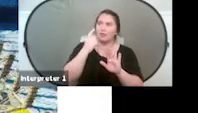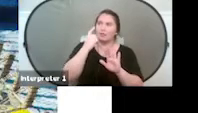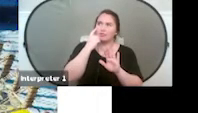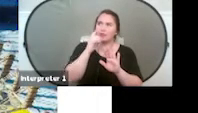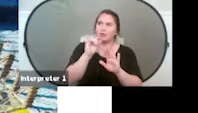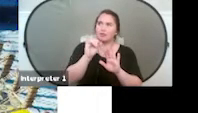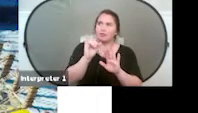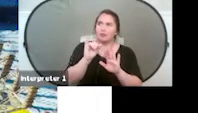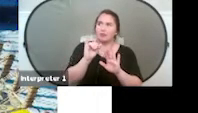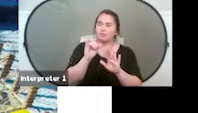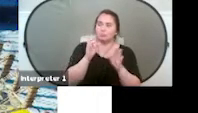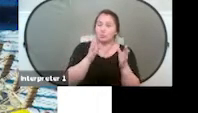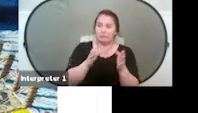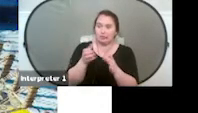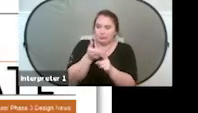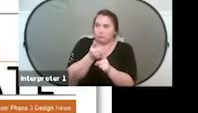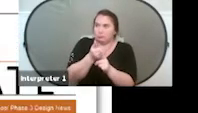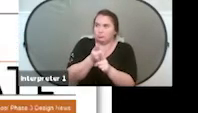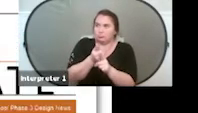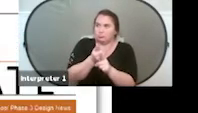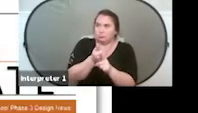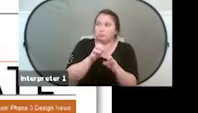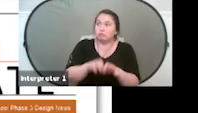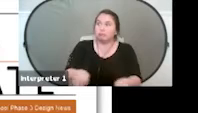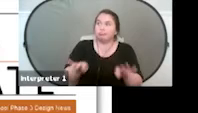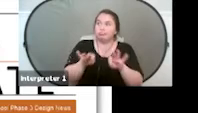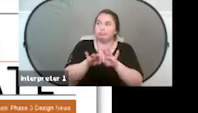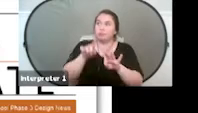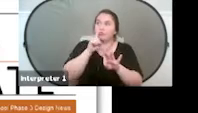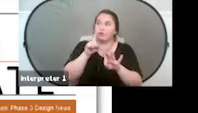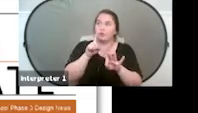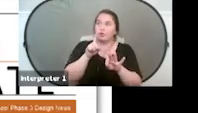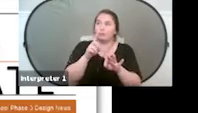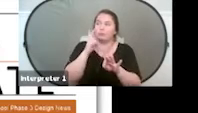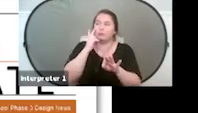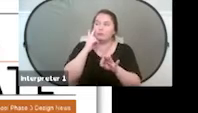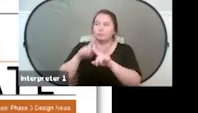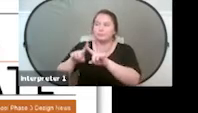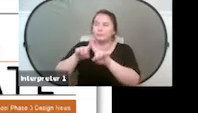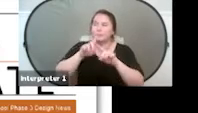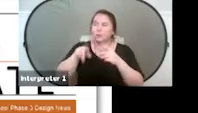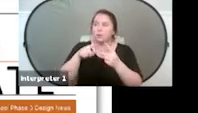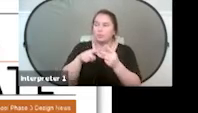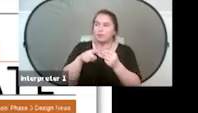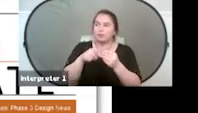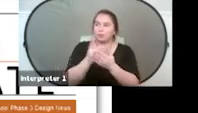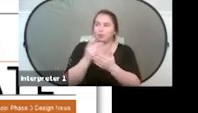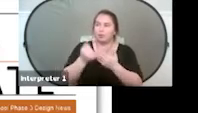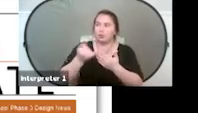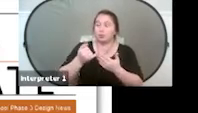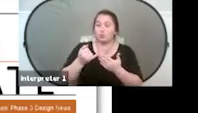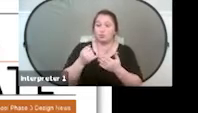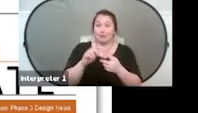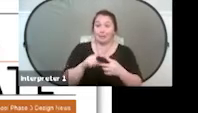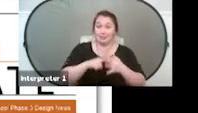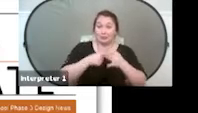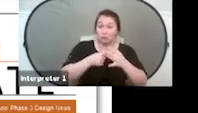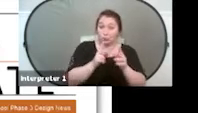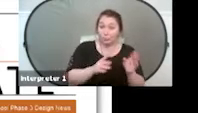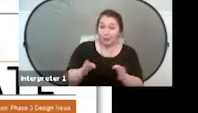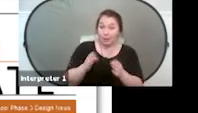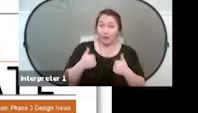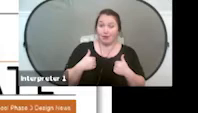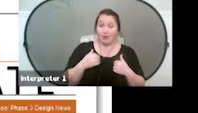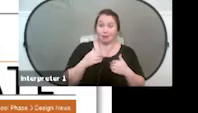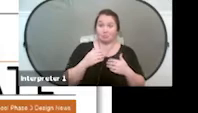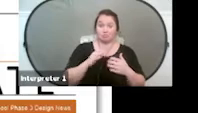is key to the subsequent phasing of a project. And so the initial master plan that was developed in